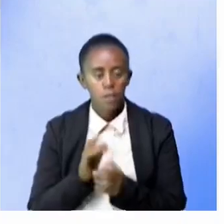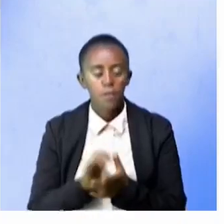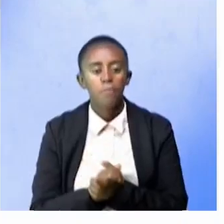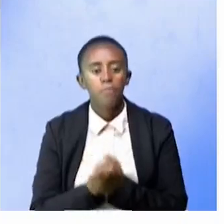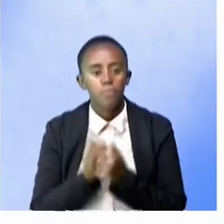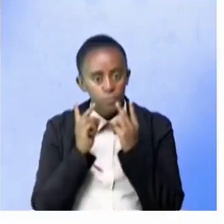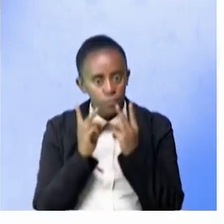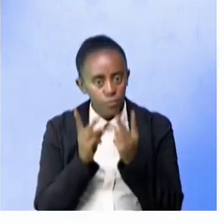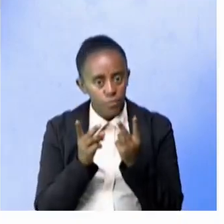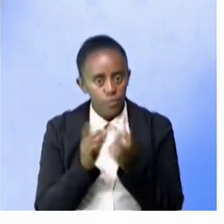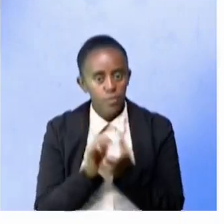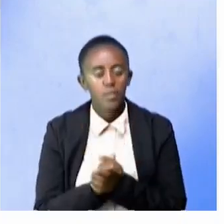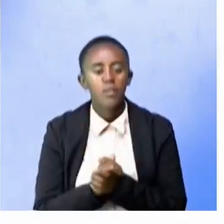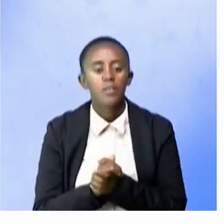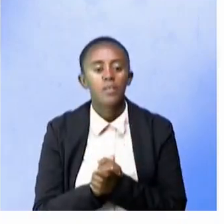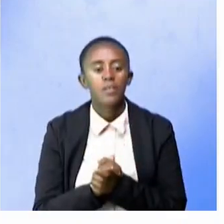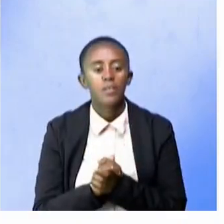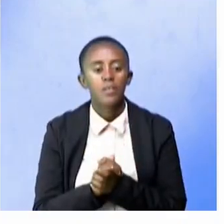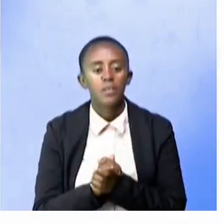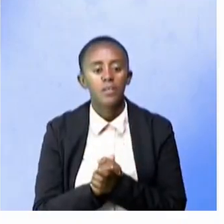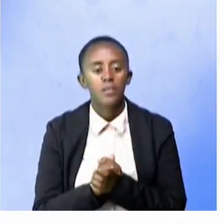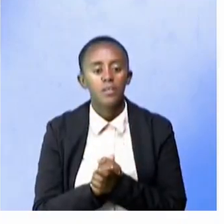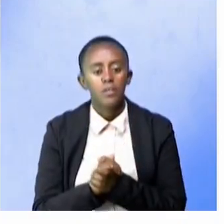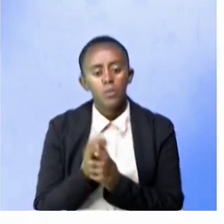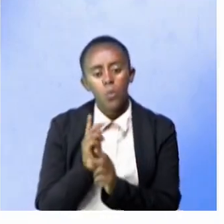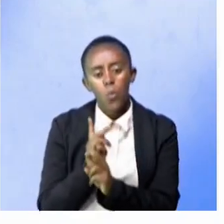Look and wait patiently.